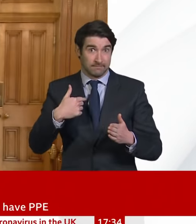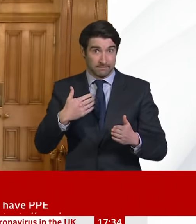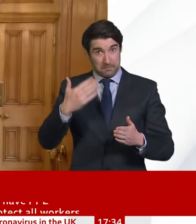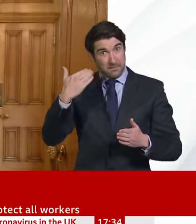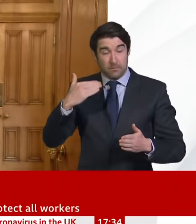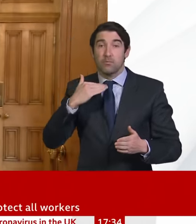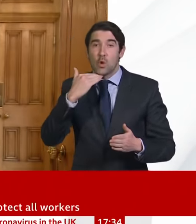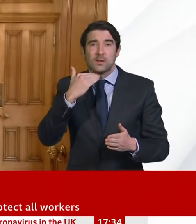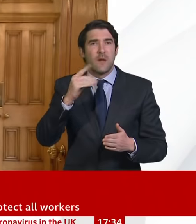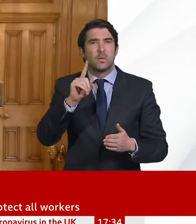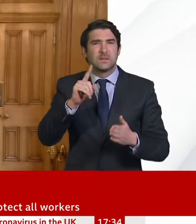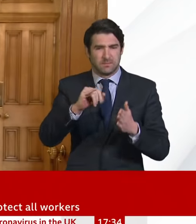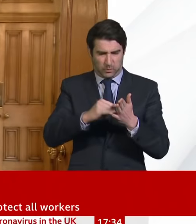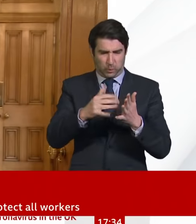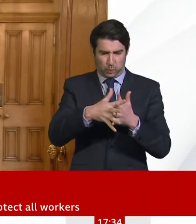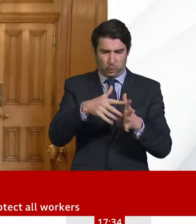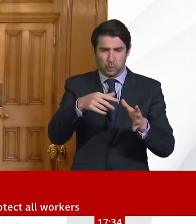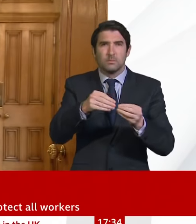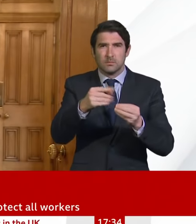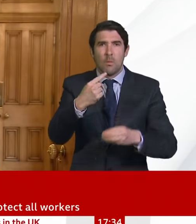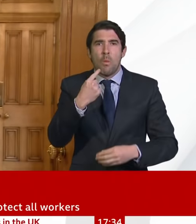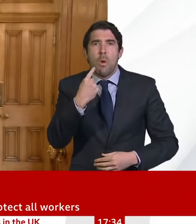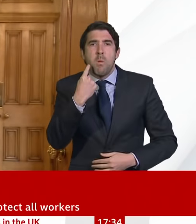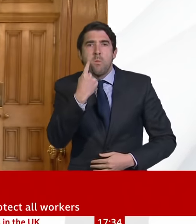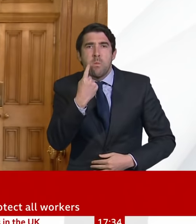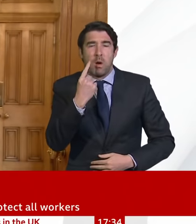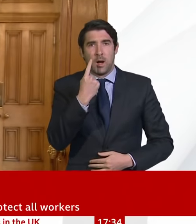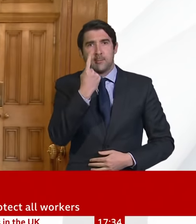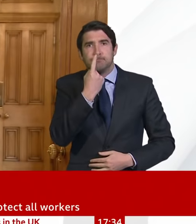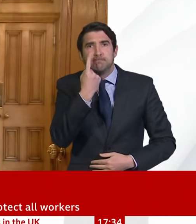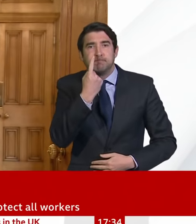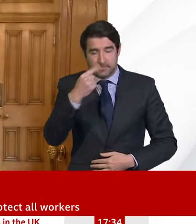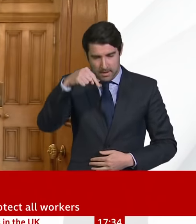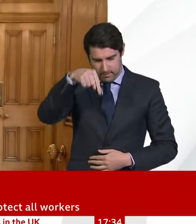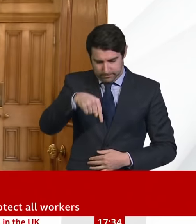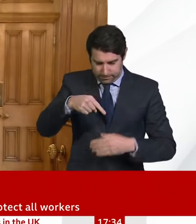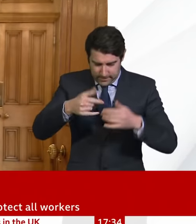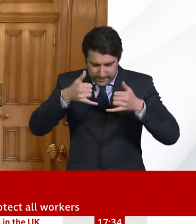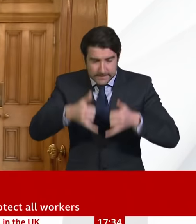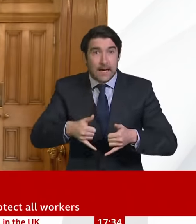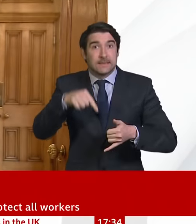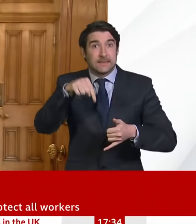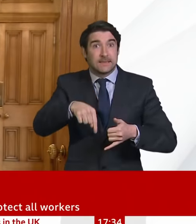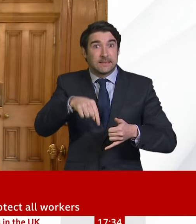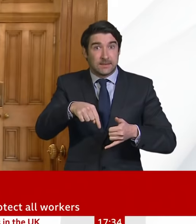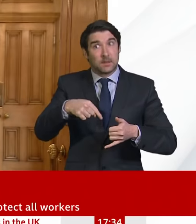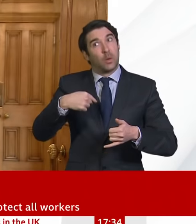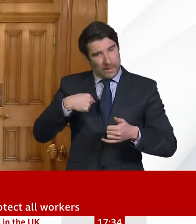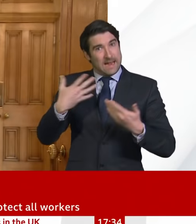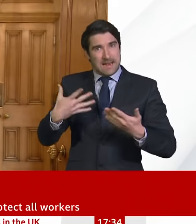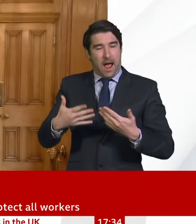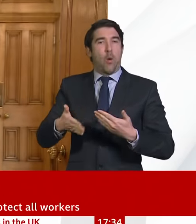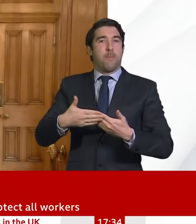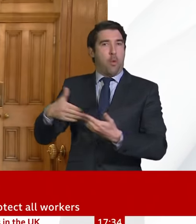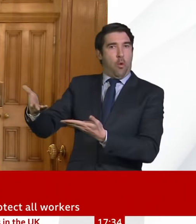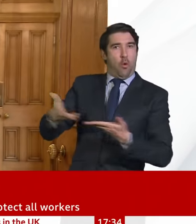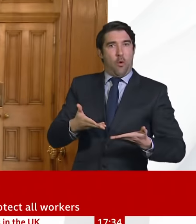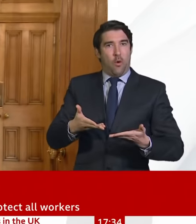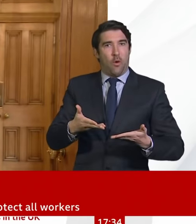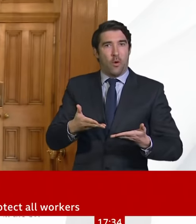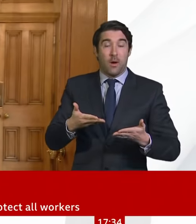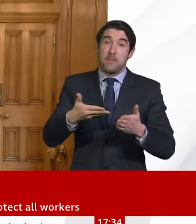swabs issue, and we're tackling the shortage of reagents. We're resolving this reagents issue, but as the head of Roche